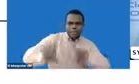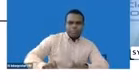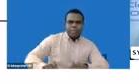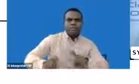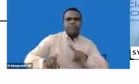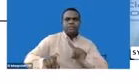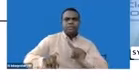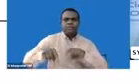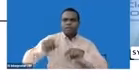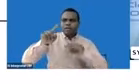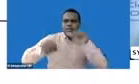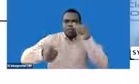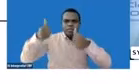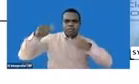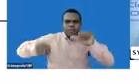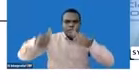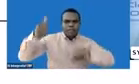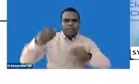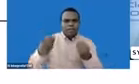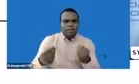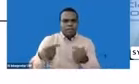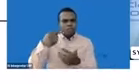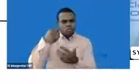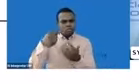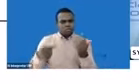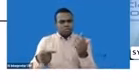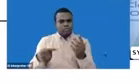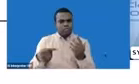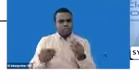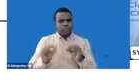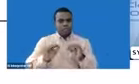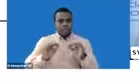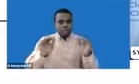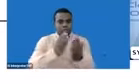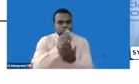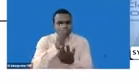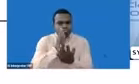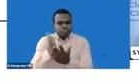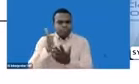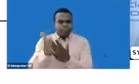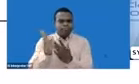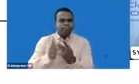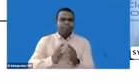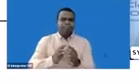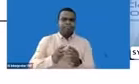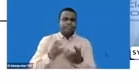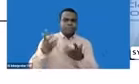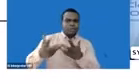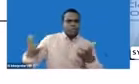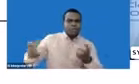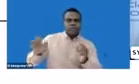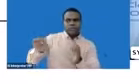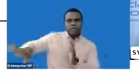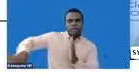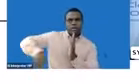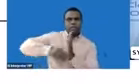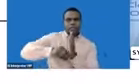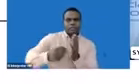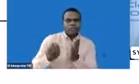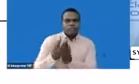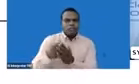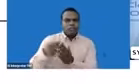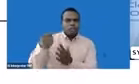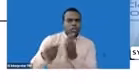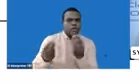And one last thing is that I want to address is why we're focusing on training the end user. I think, Susanna,